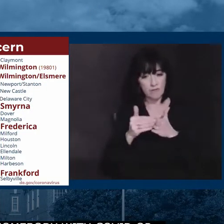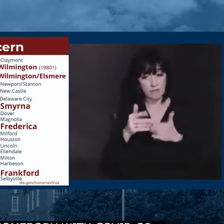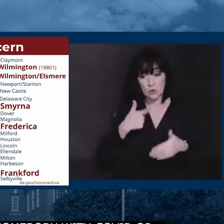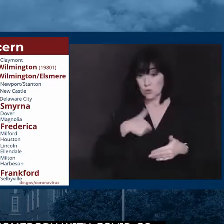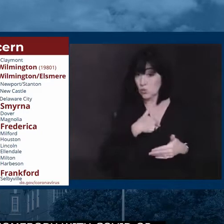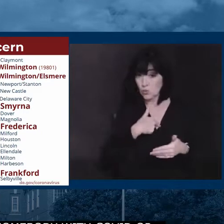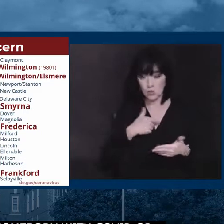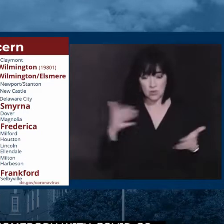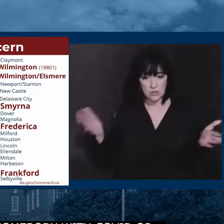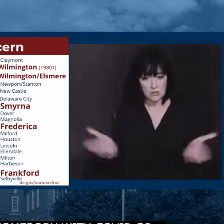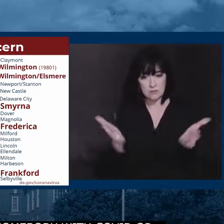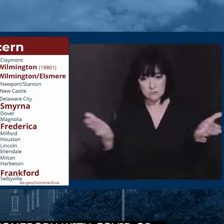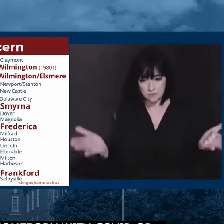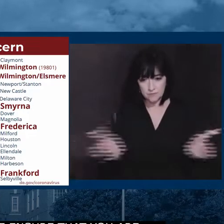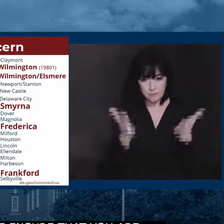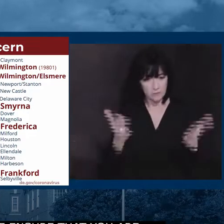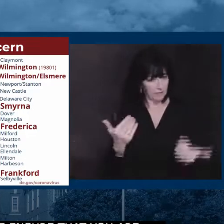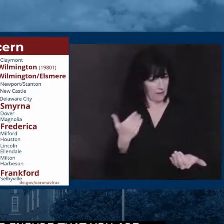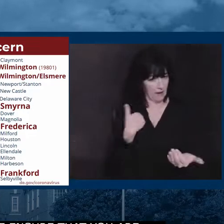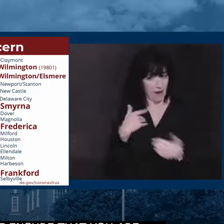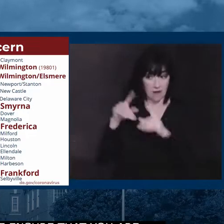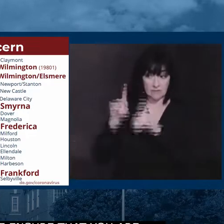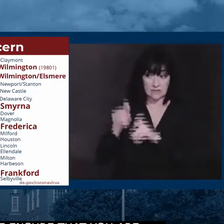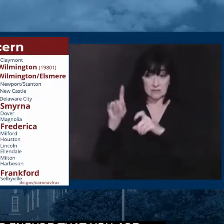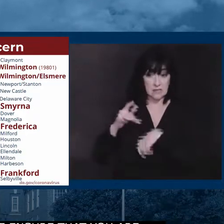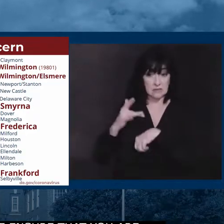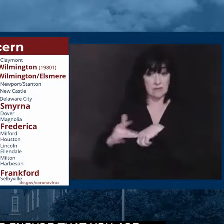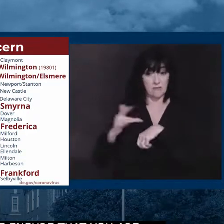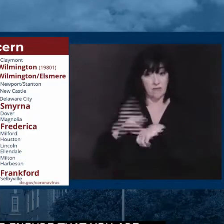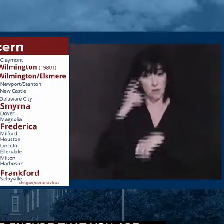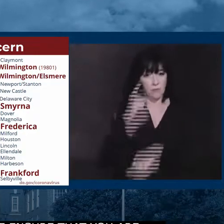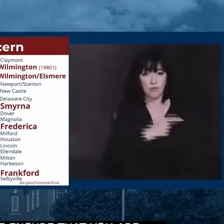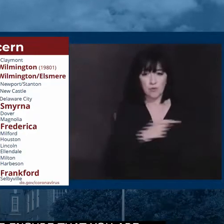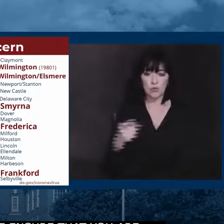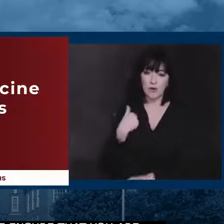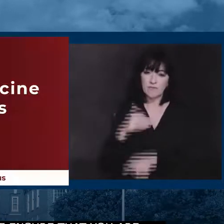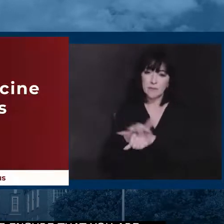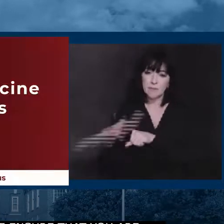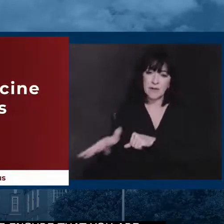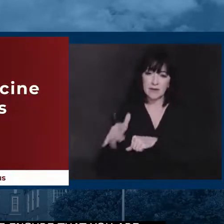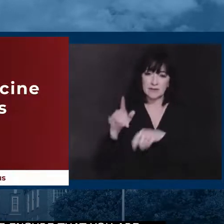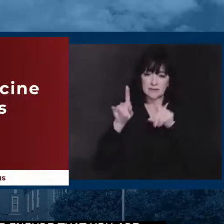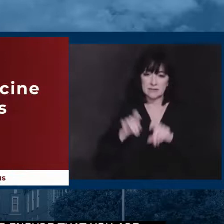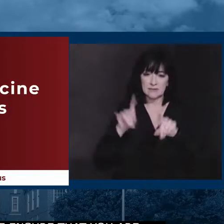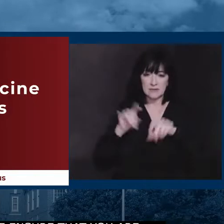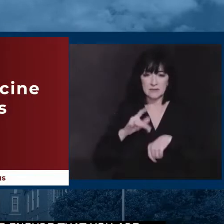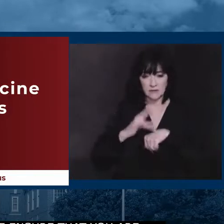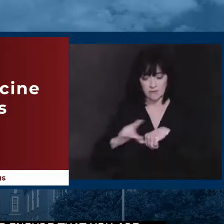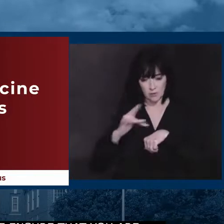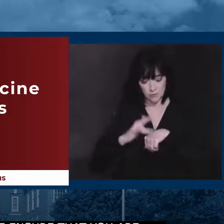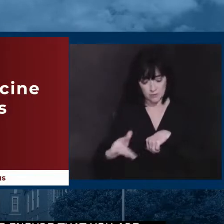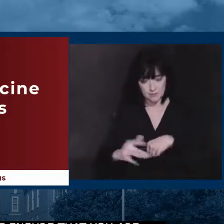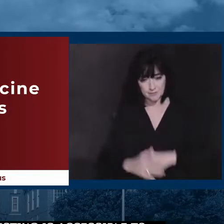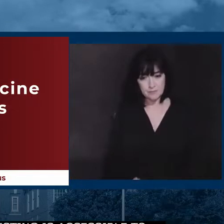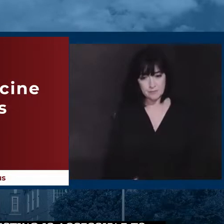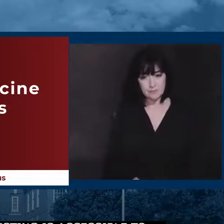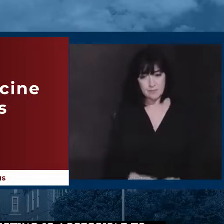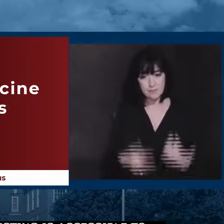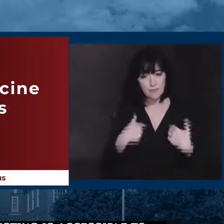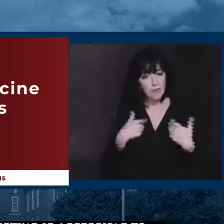when testing is accessible to you. So let's switch now to talk about some of